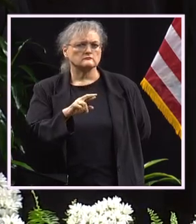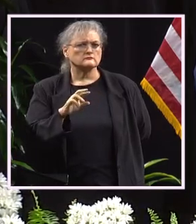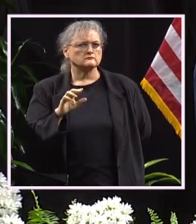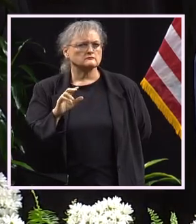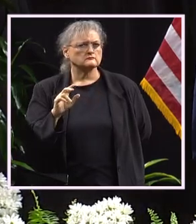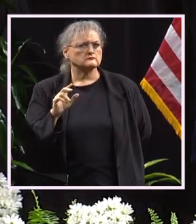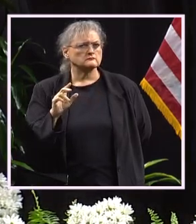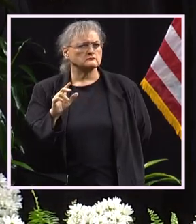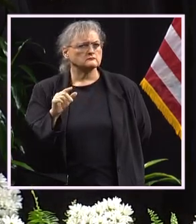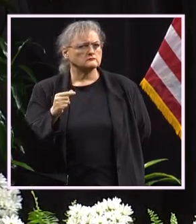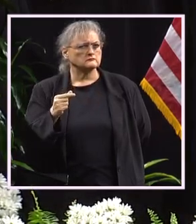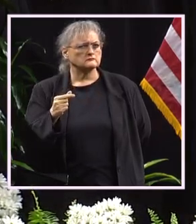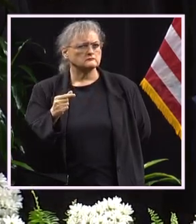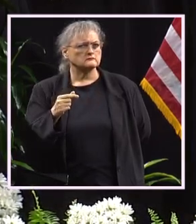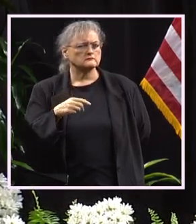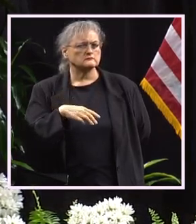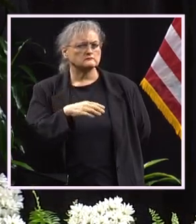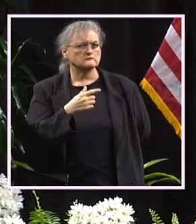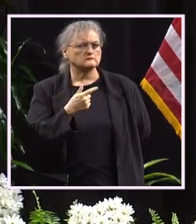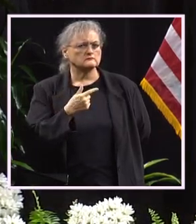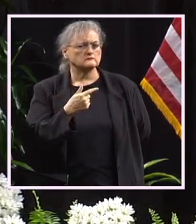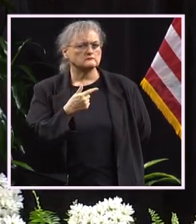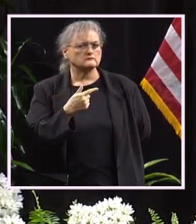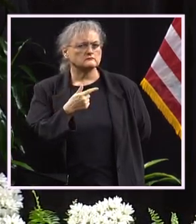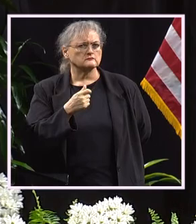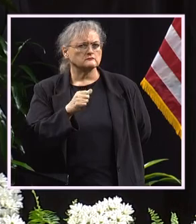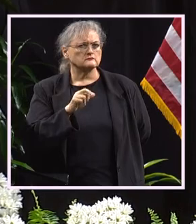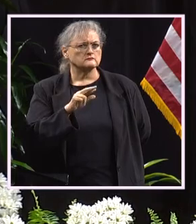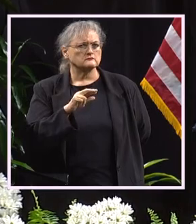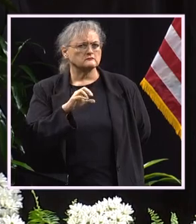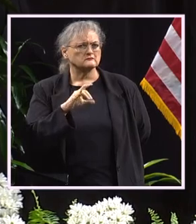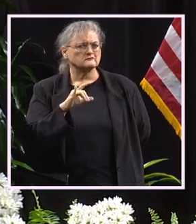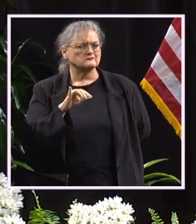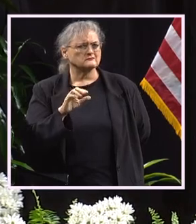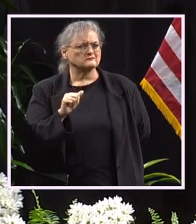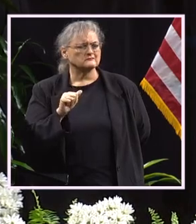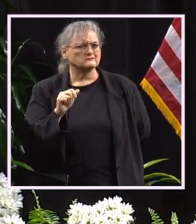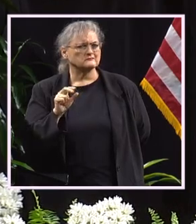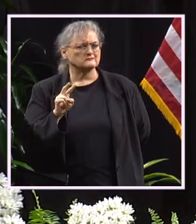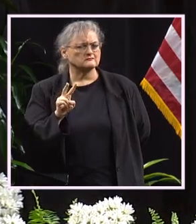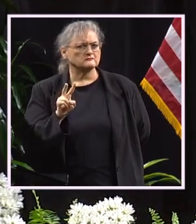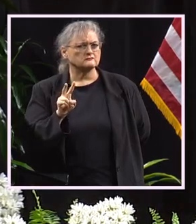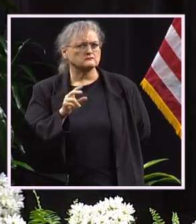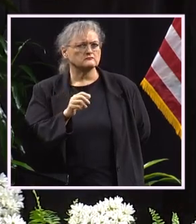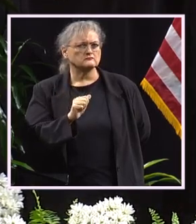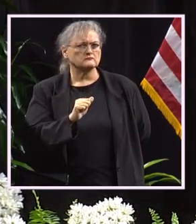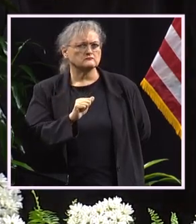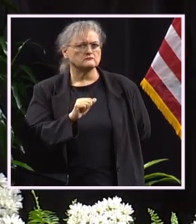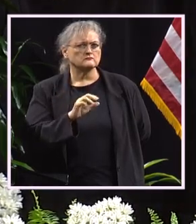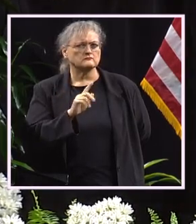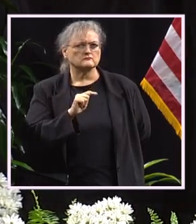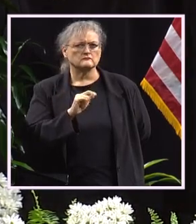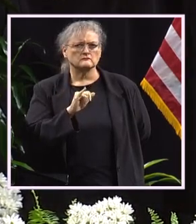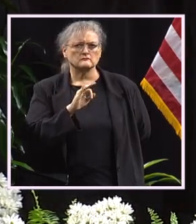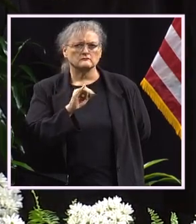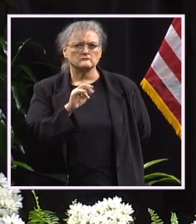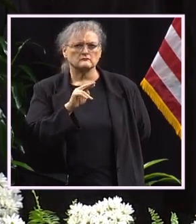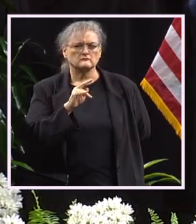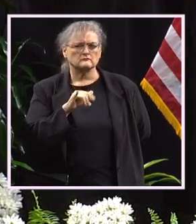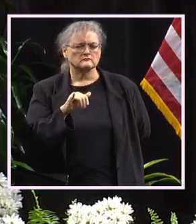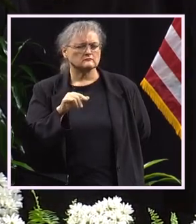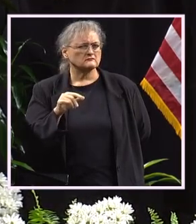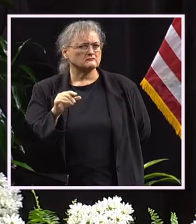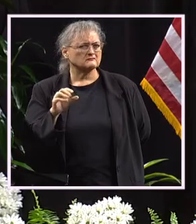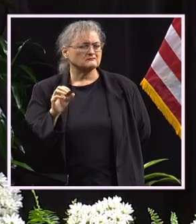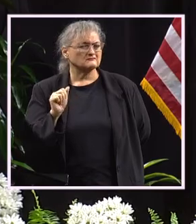Architecture. Jara Suzanne Bates Brinkerhoff, Master of Architecture. Tiffany Clara Barba, Master of